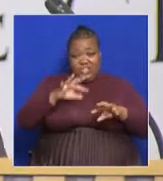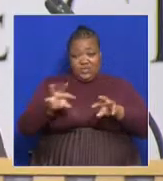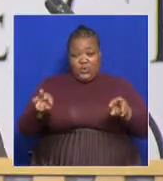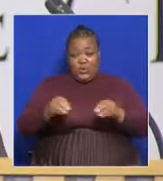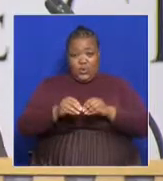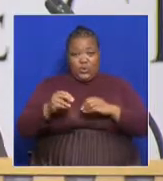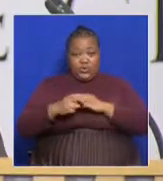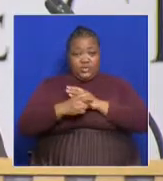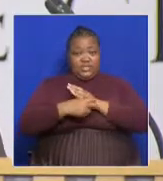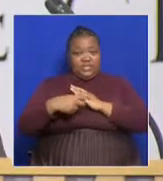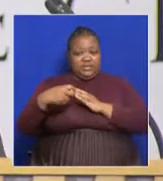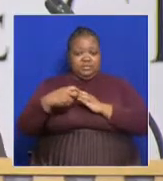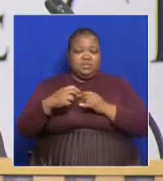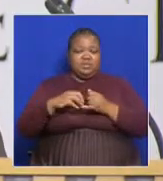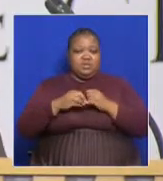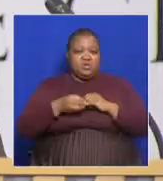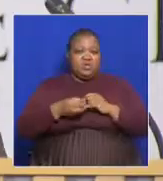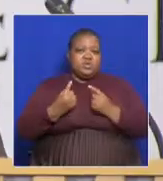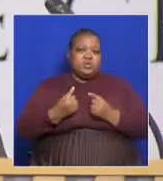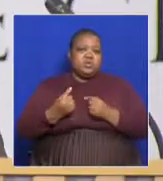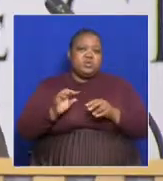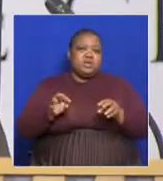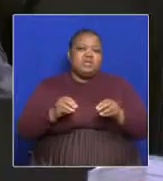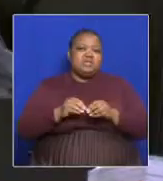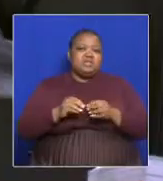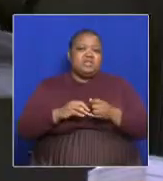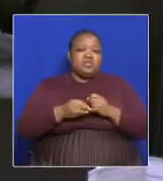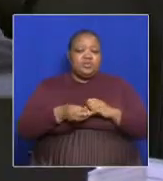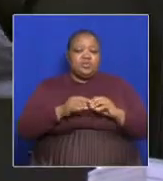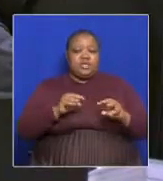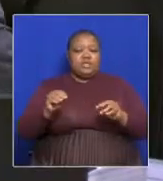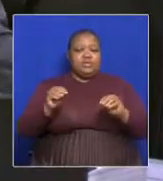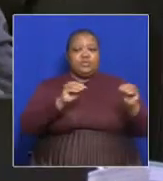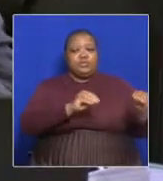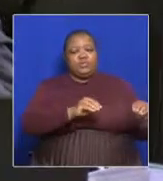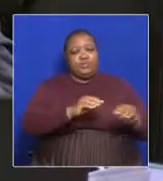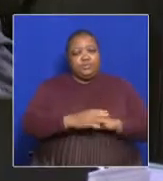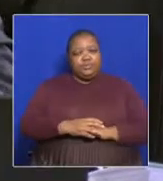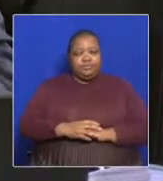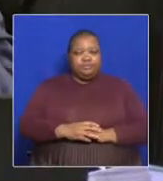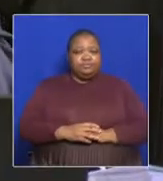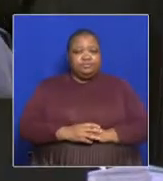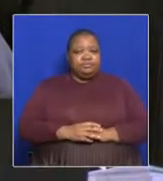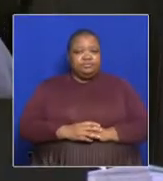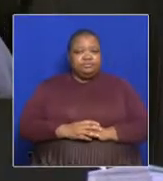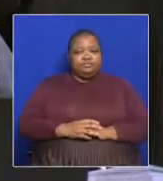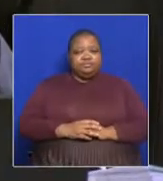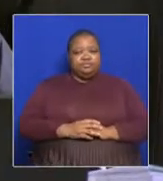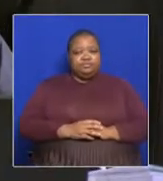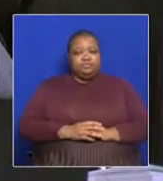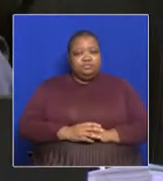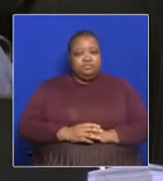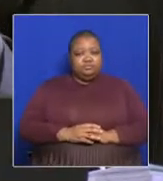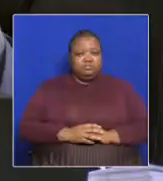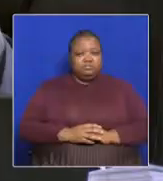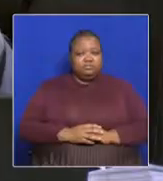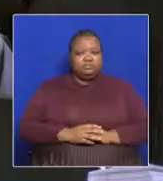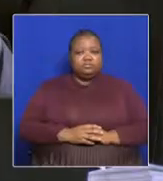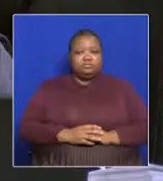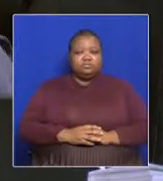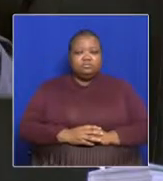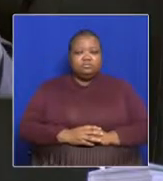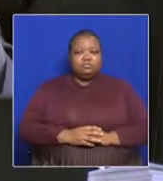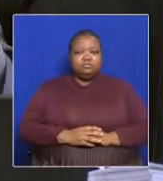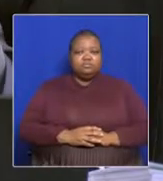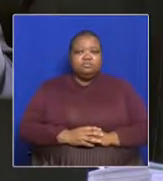everything that I could have done to try and move them out of there. And lastly, you said something which bothered me when Commissioner